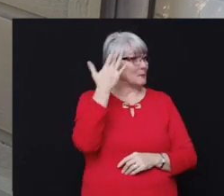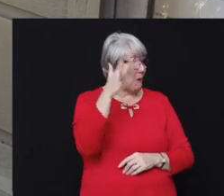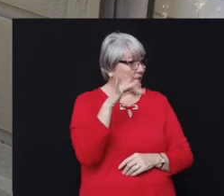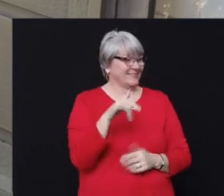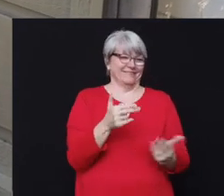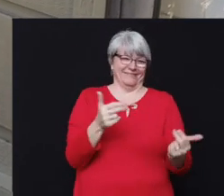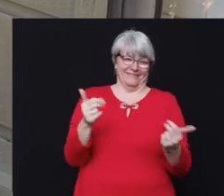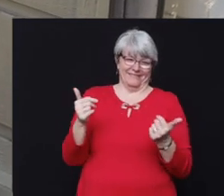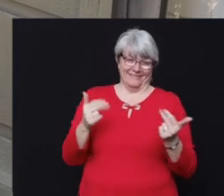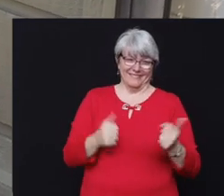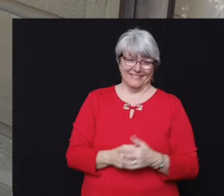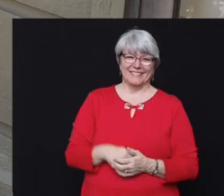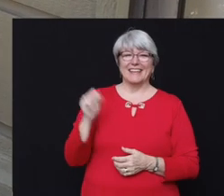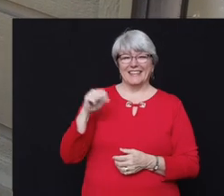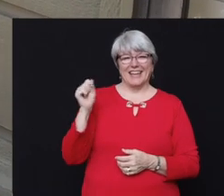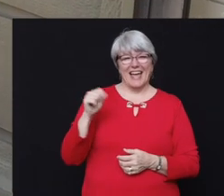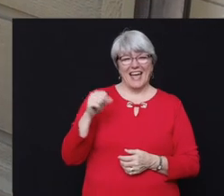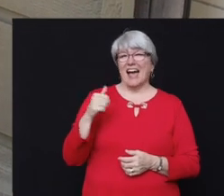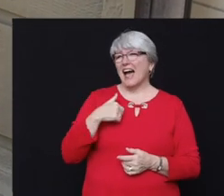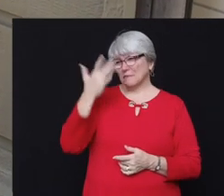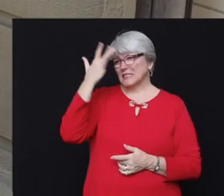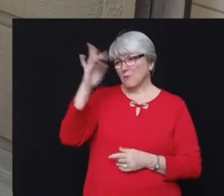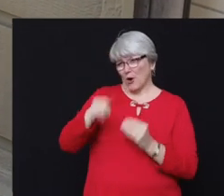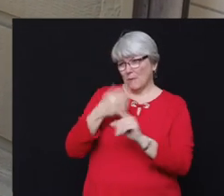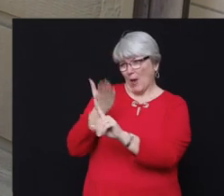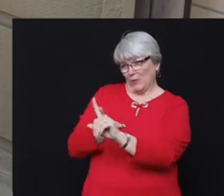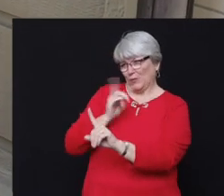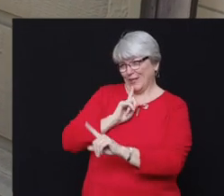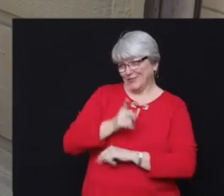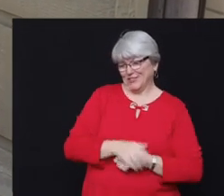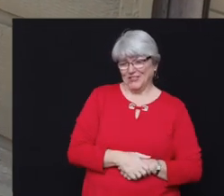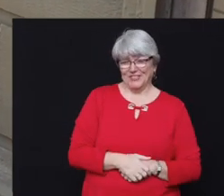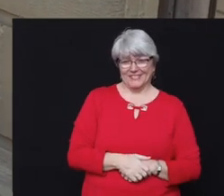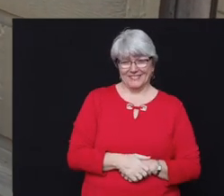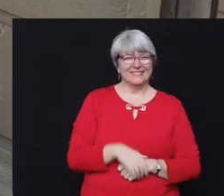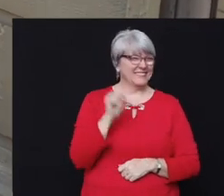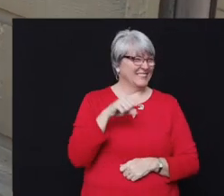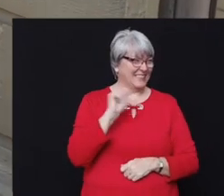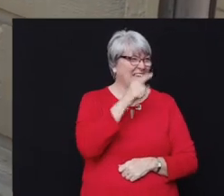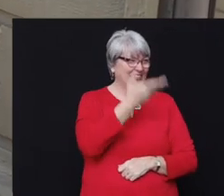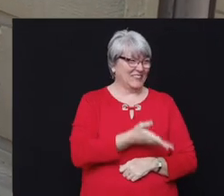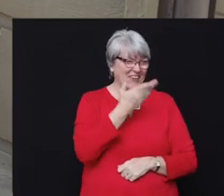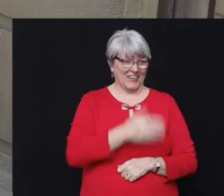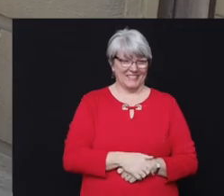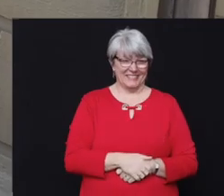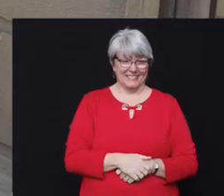Yeah, I'm smart about you, that's for sure. You are. Yeah.